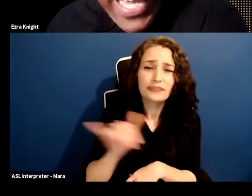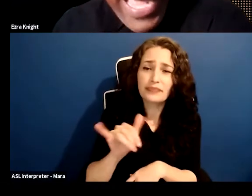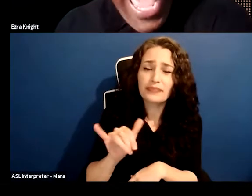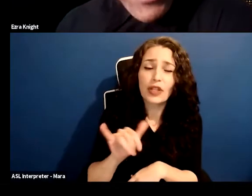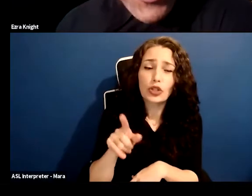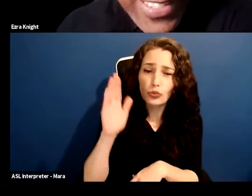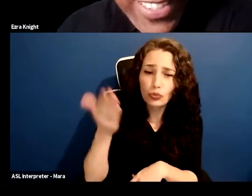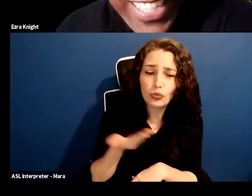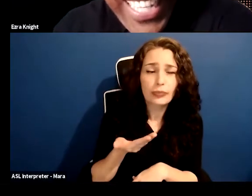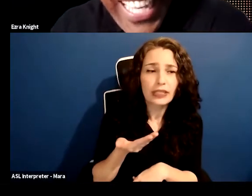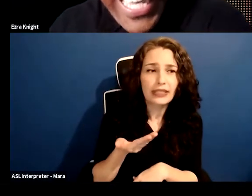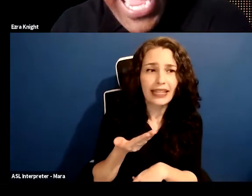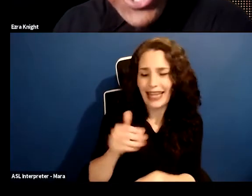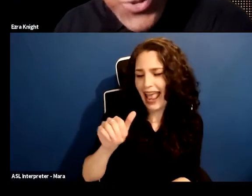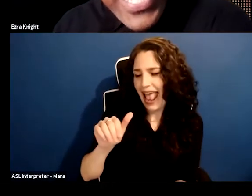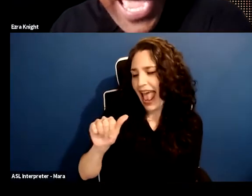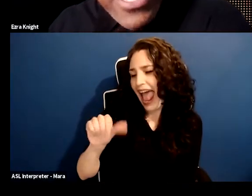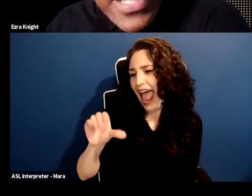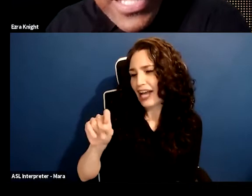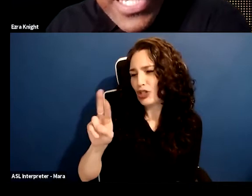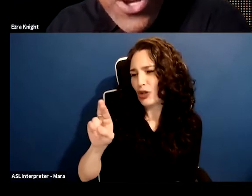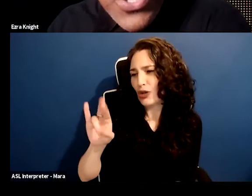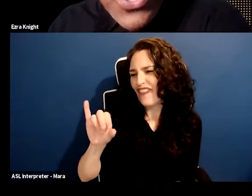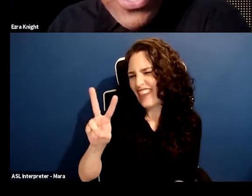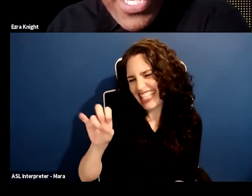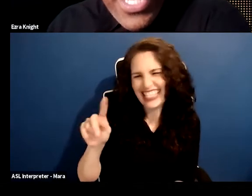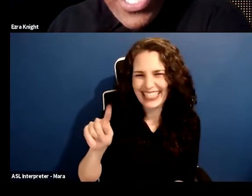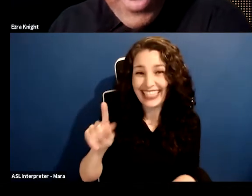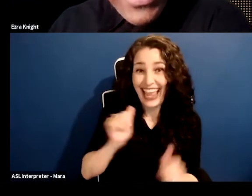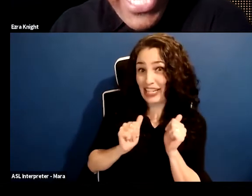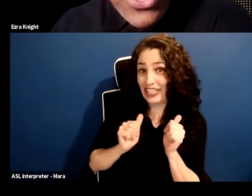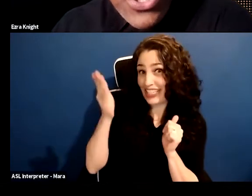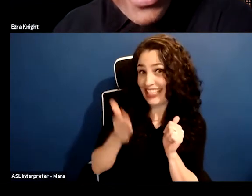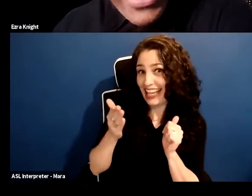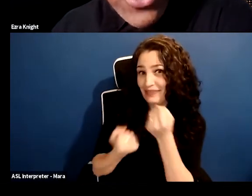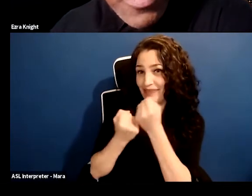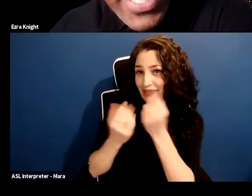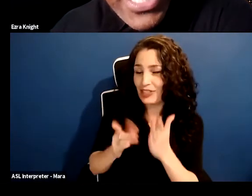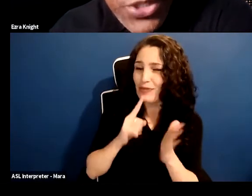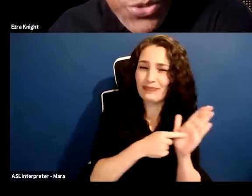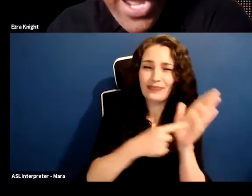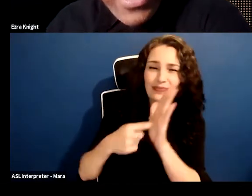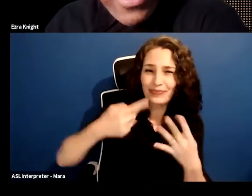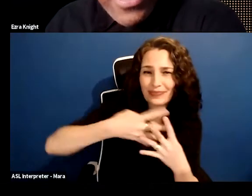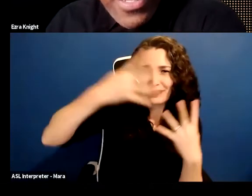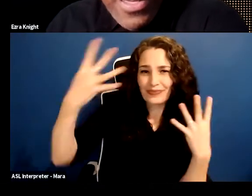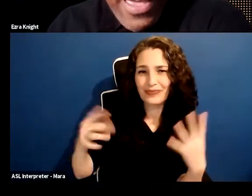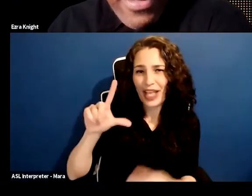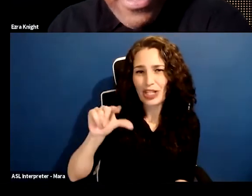being an activist, an actor who is an activist, she is also a representational for the LGBTQ